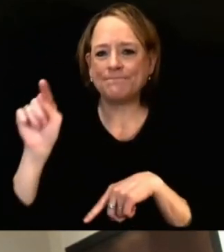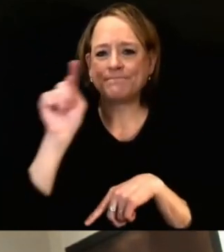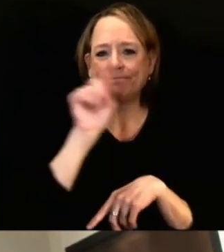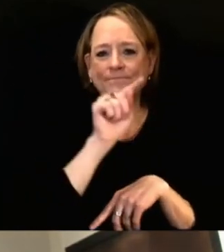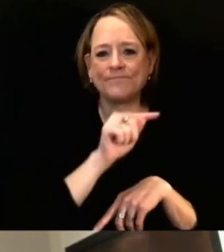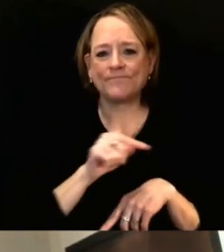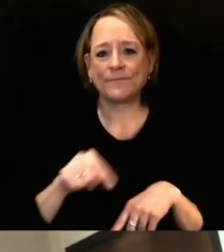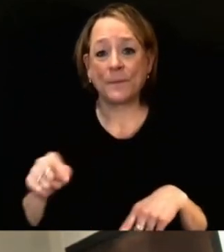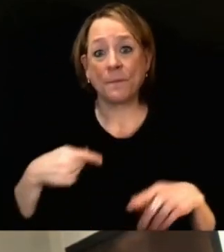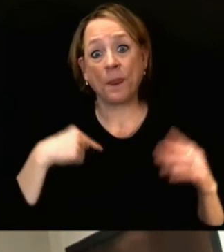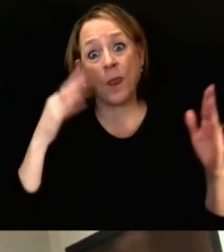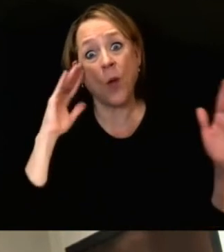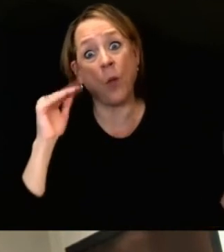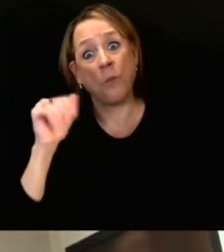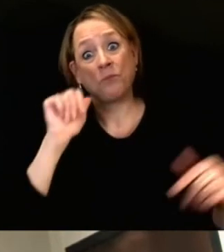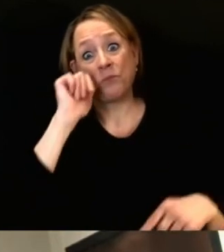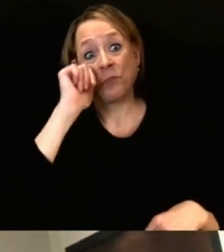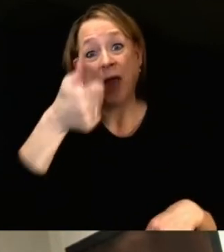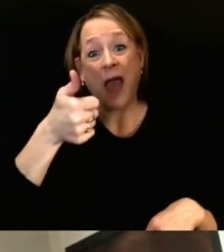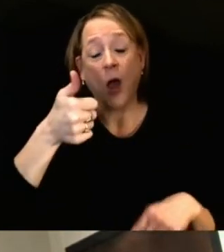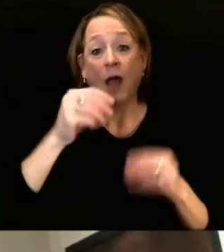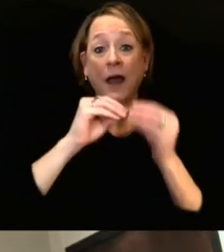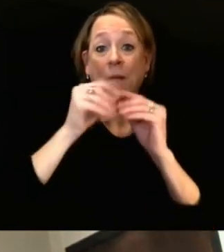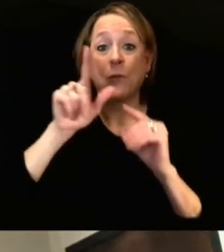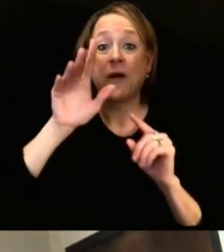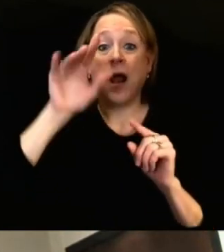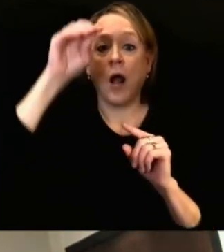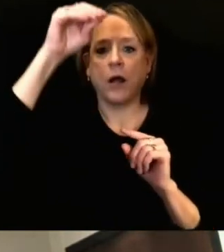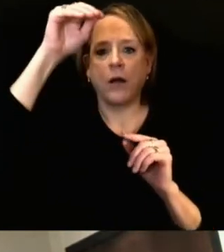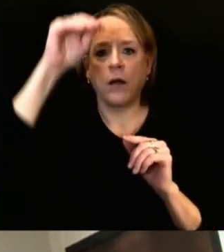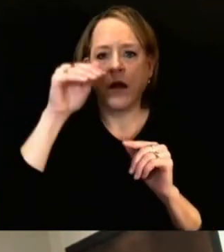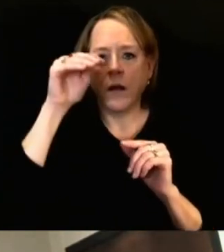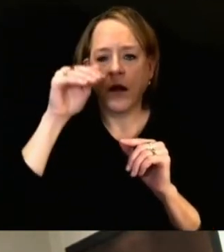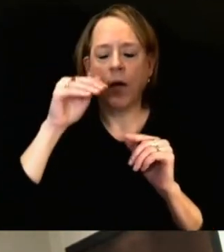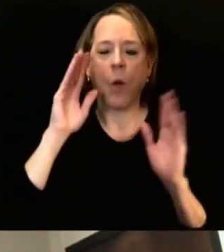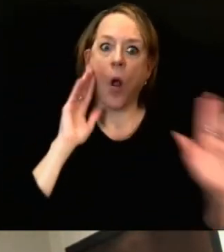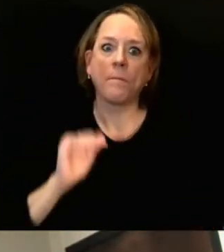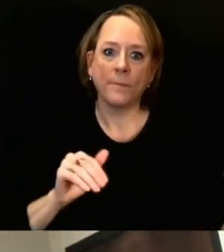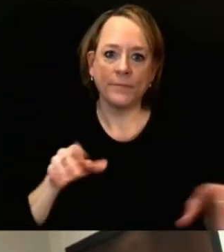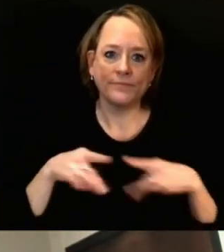coming weeks. I don't think we're confident that that'll be the case. It wouldn't shock us